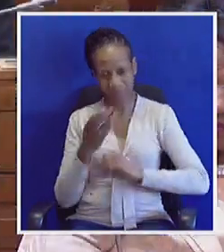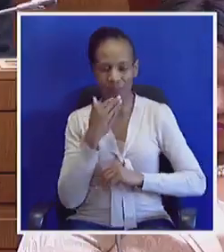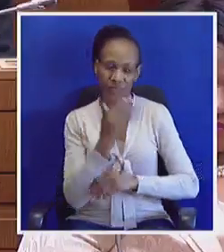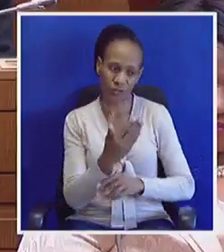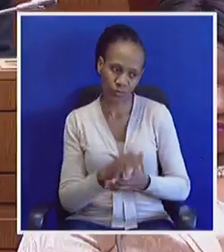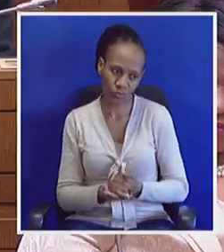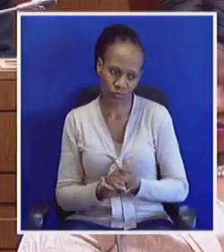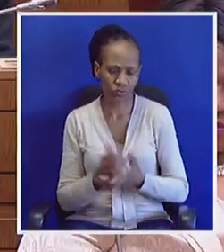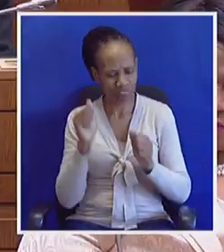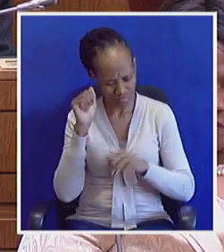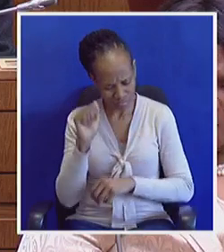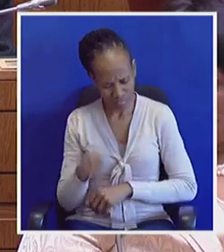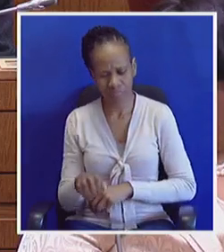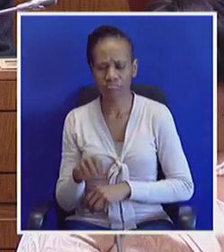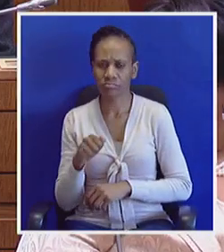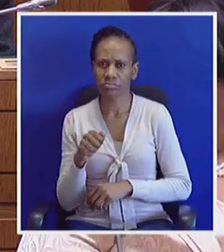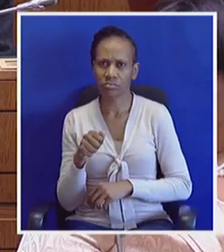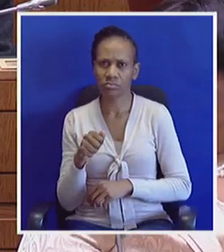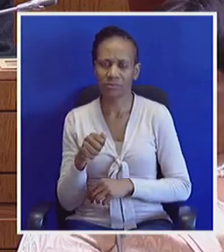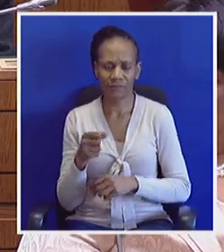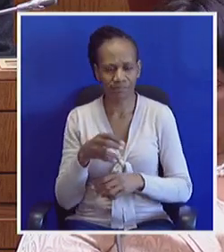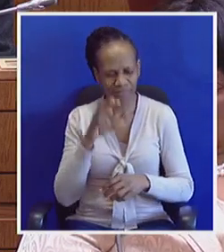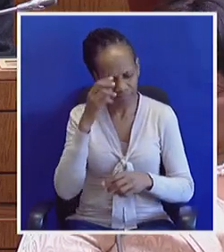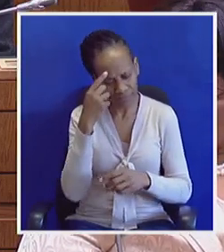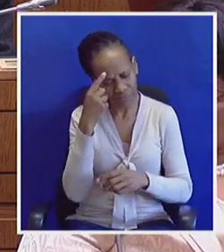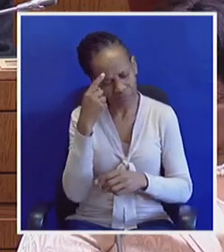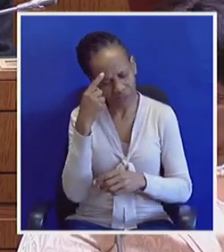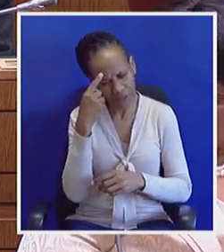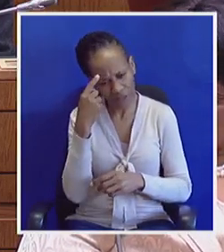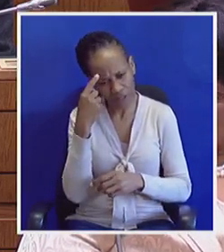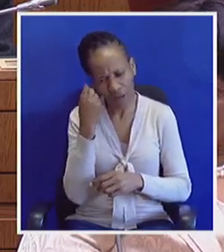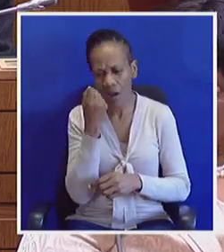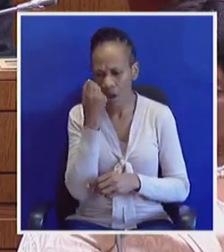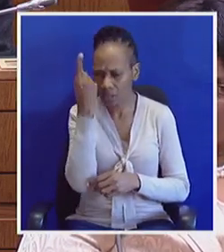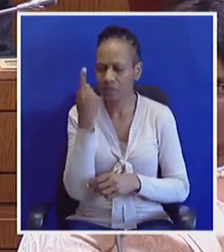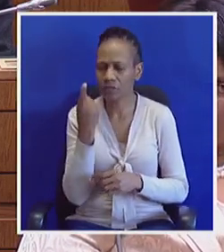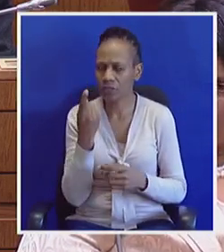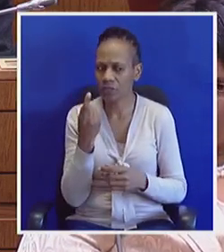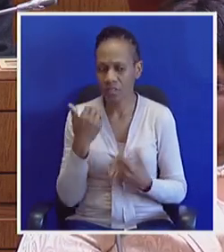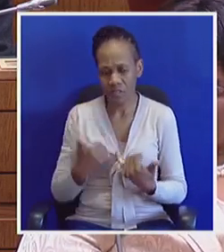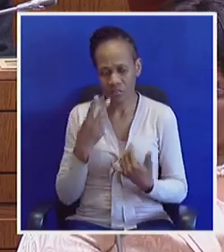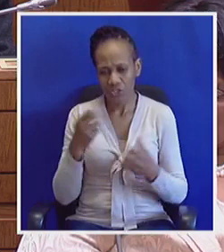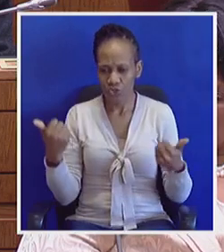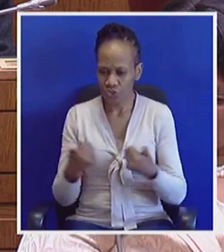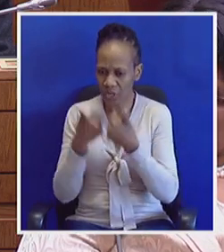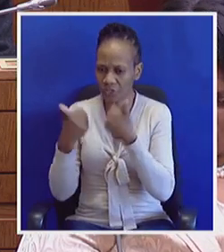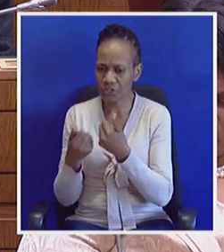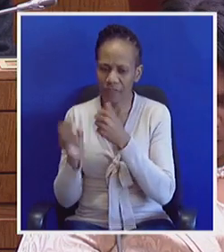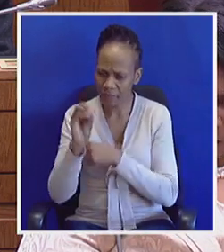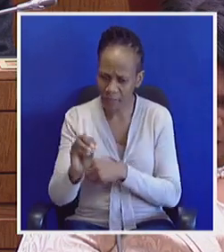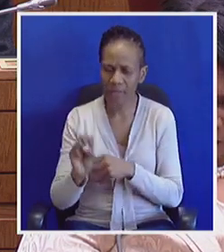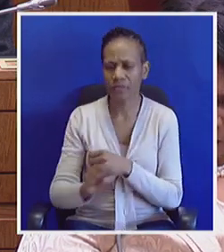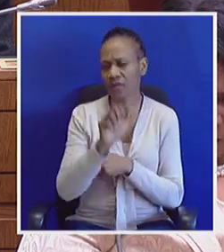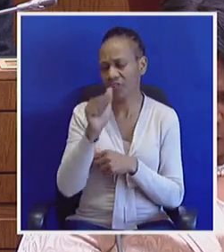which indeed goes to the heart of the challenges that we have to deal with as a country.